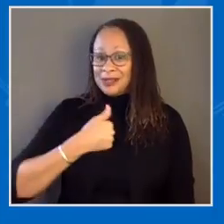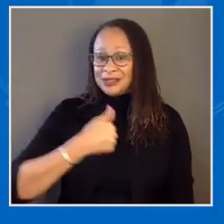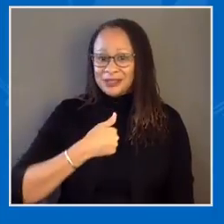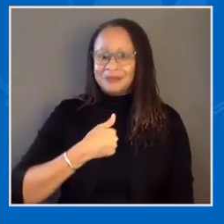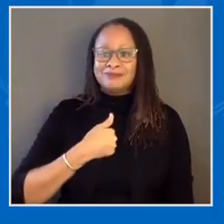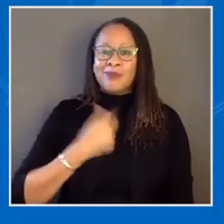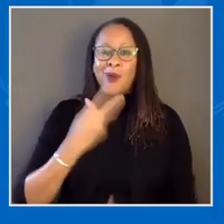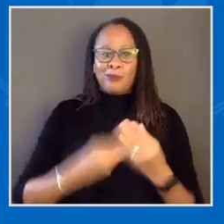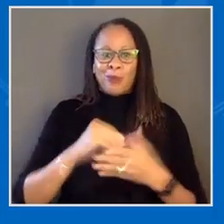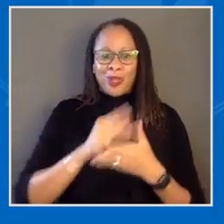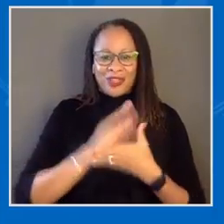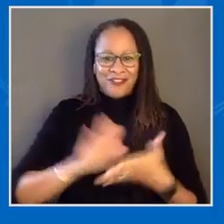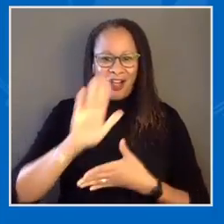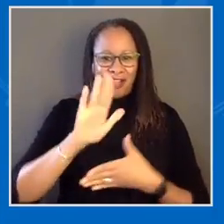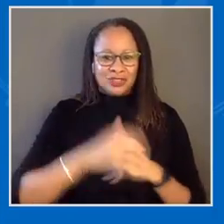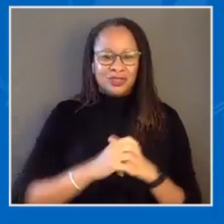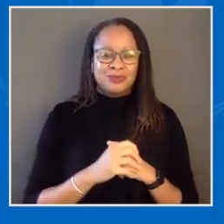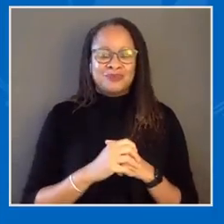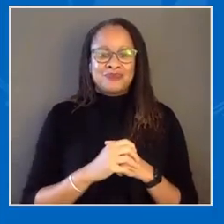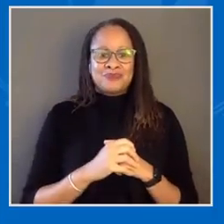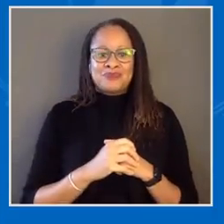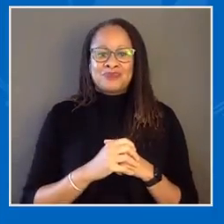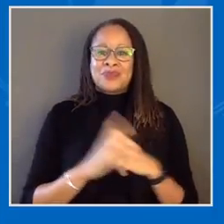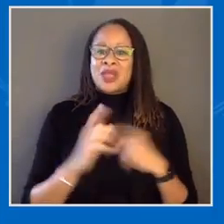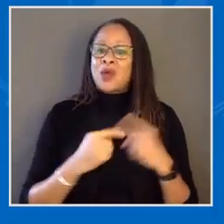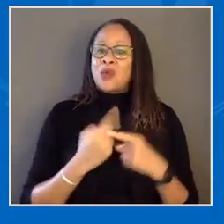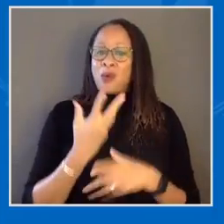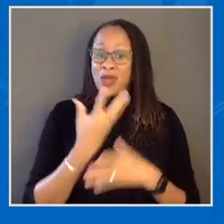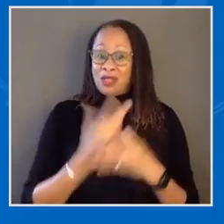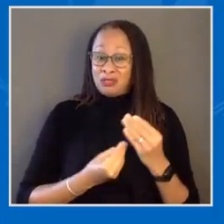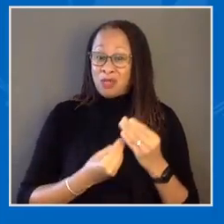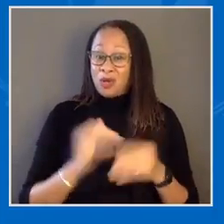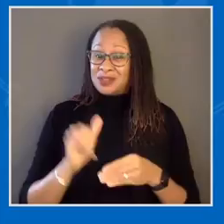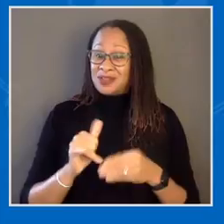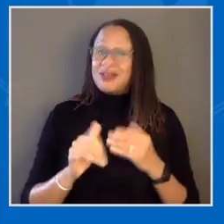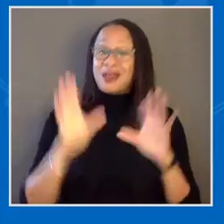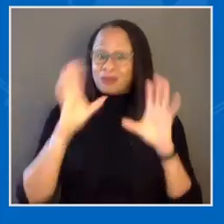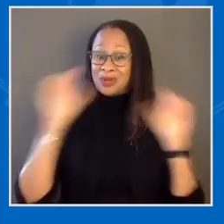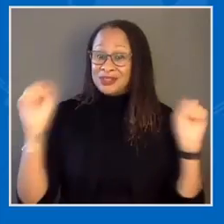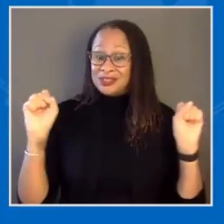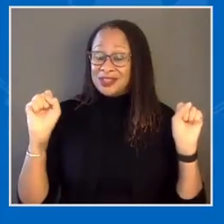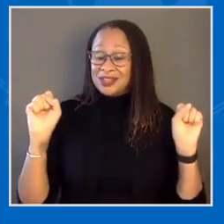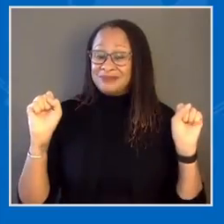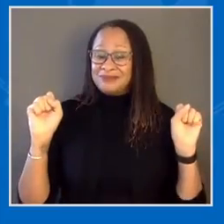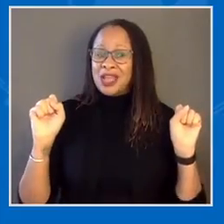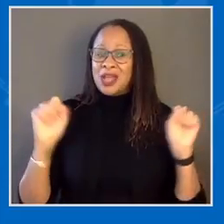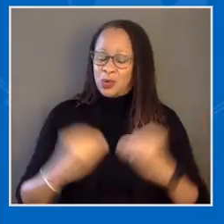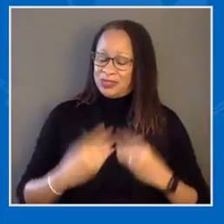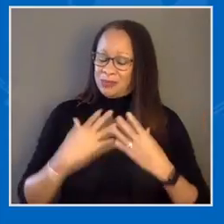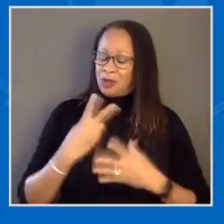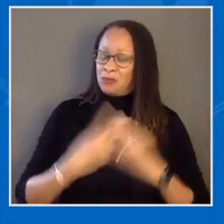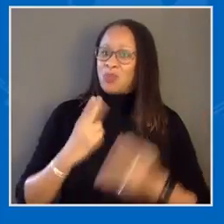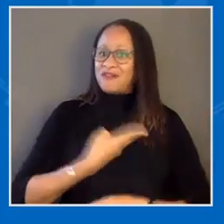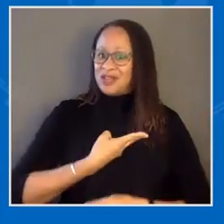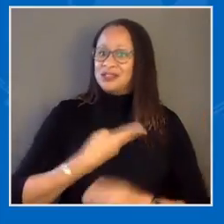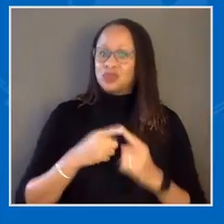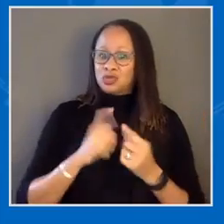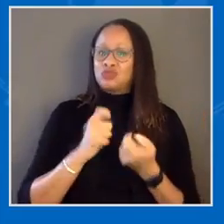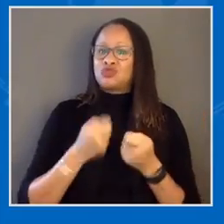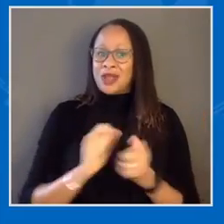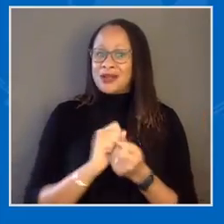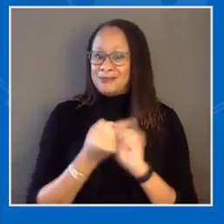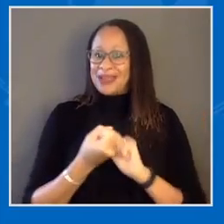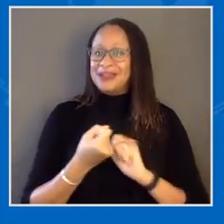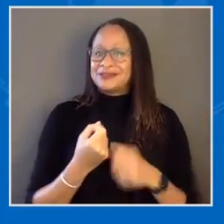kids when we lost the president who inspired both of us to try to make a difference, a president